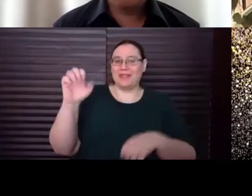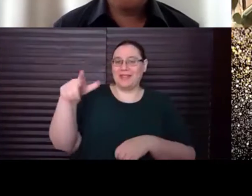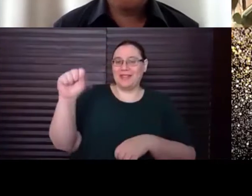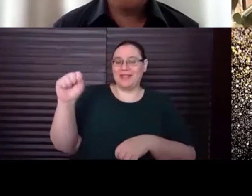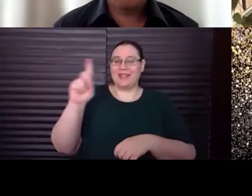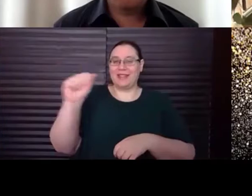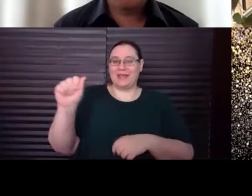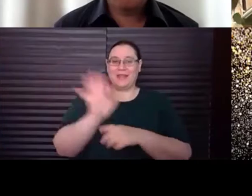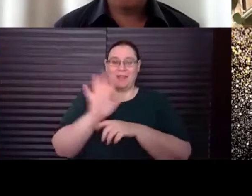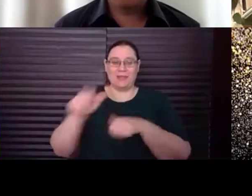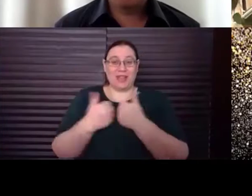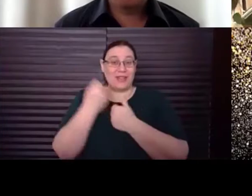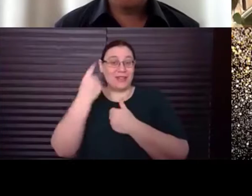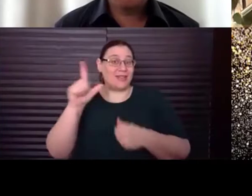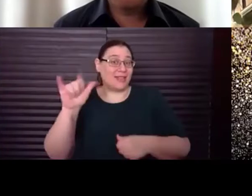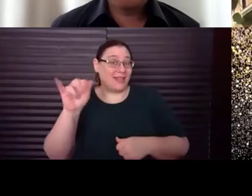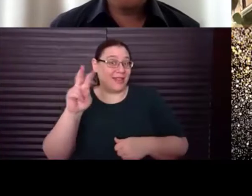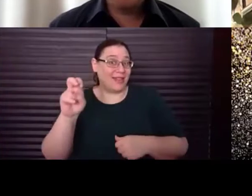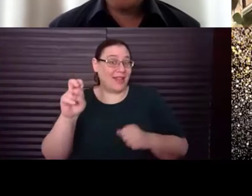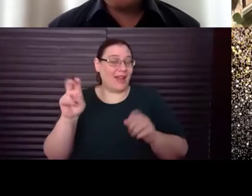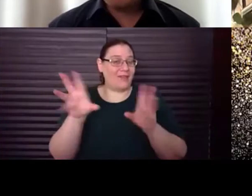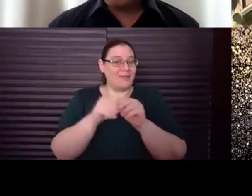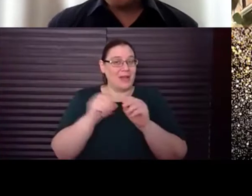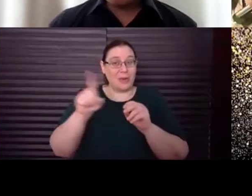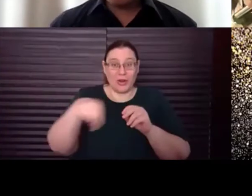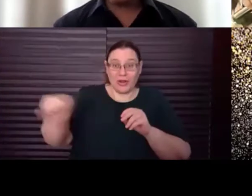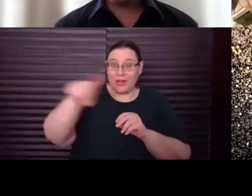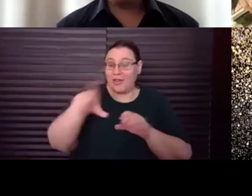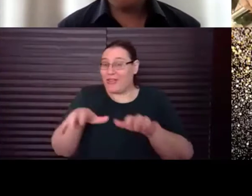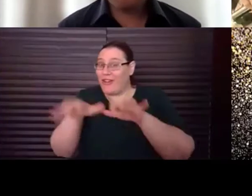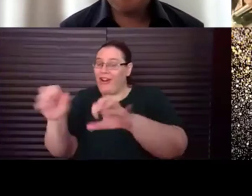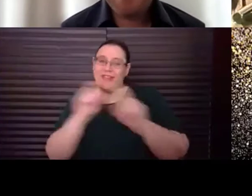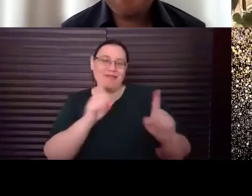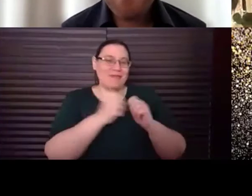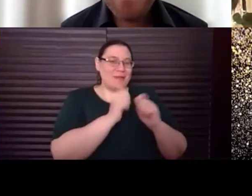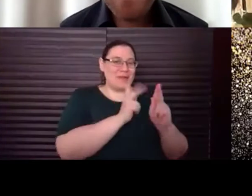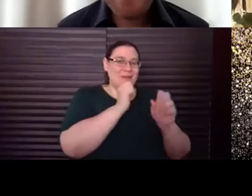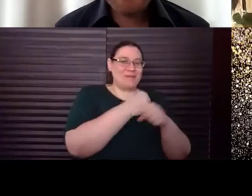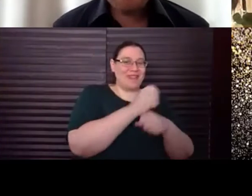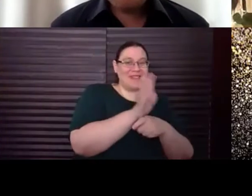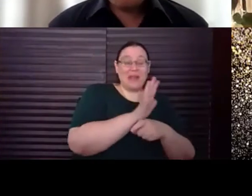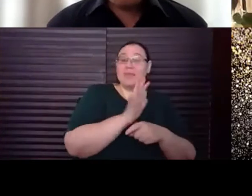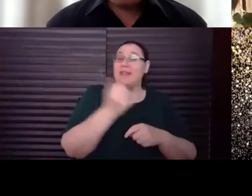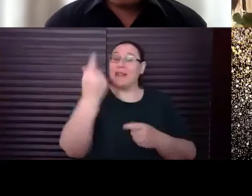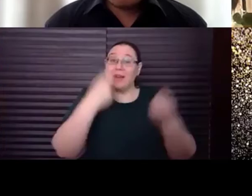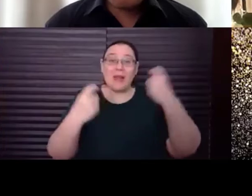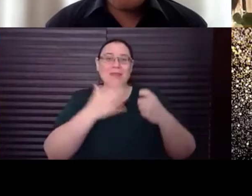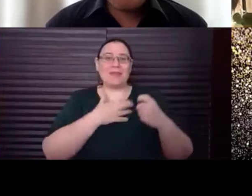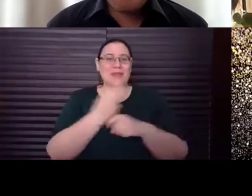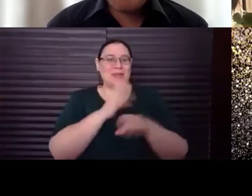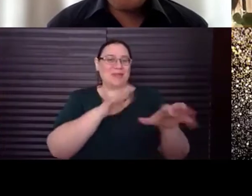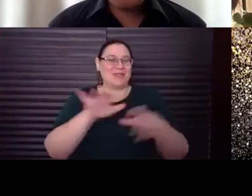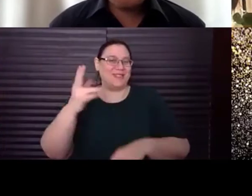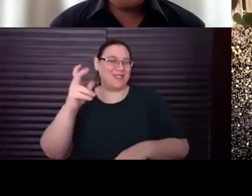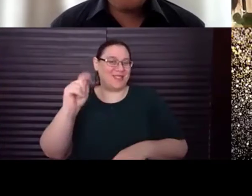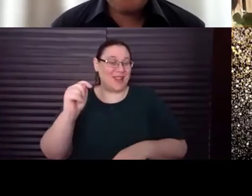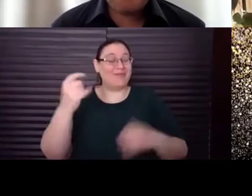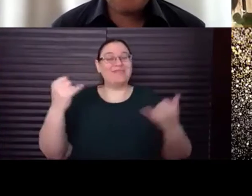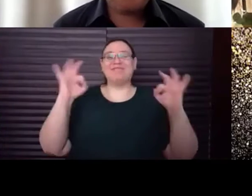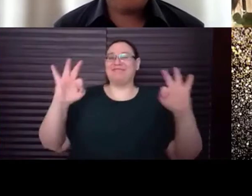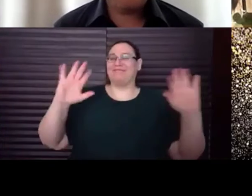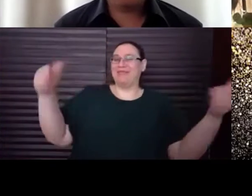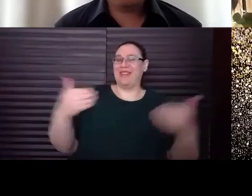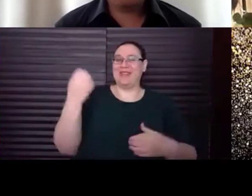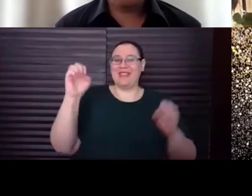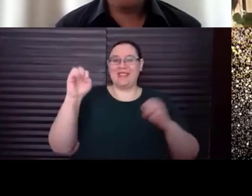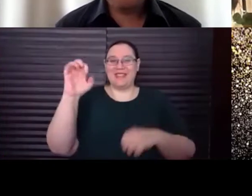is a live session where you, the audience, speak directly to the filmmakers. Please send us your questions in the chat. Now, please welcome Easterseals